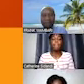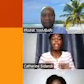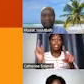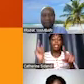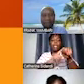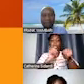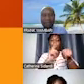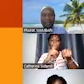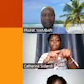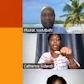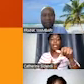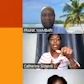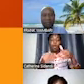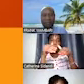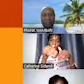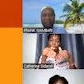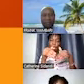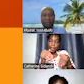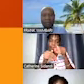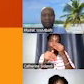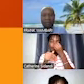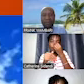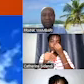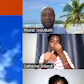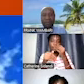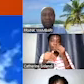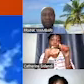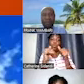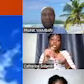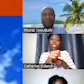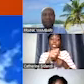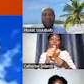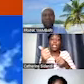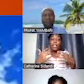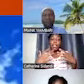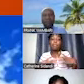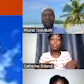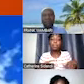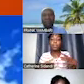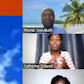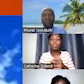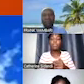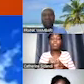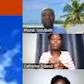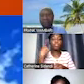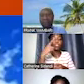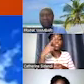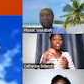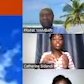for the audience to pose a question,